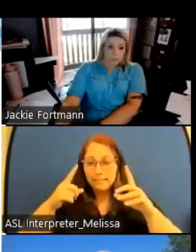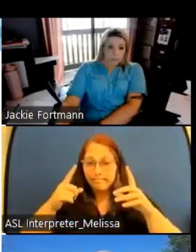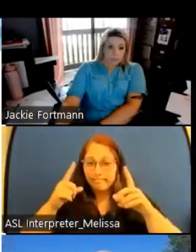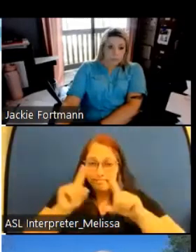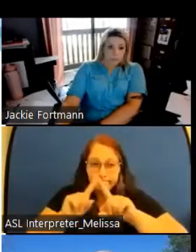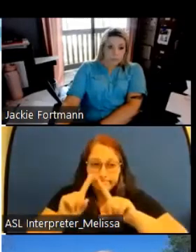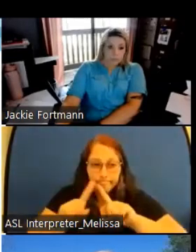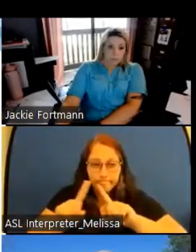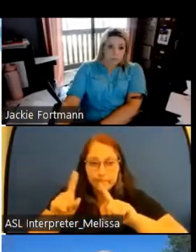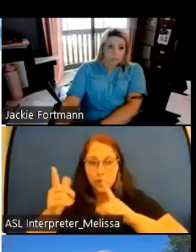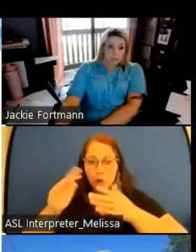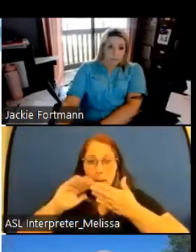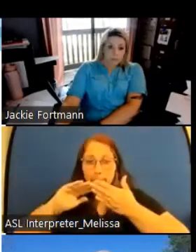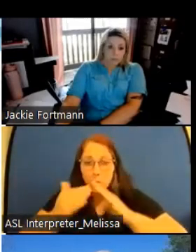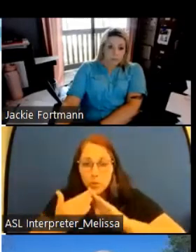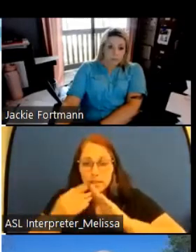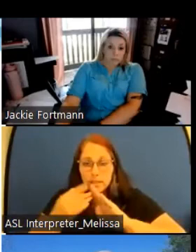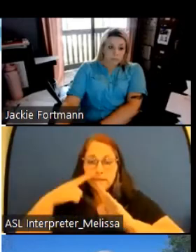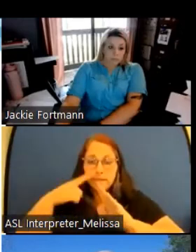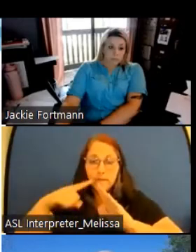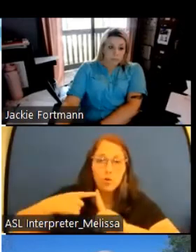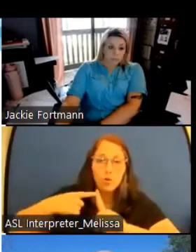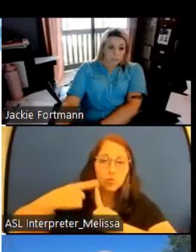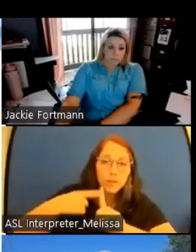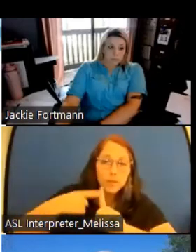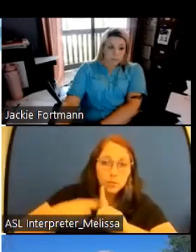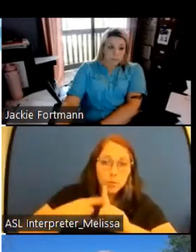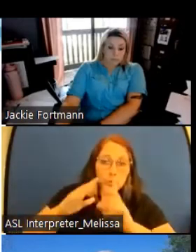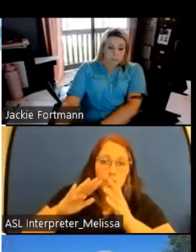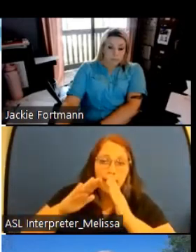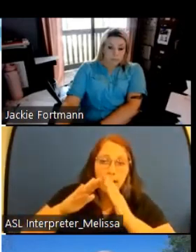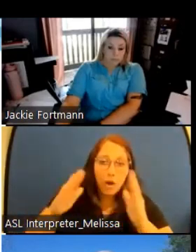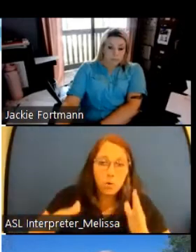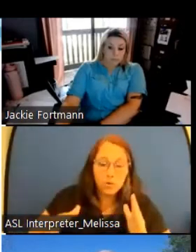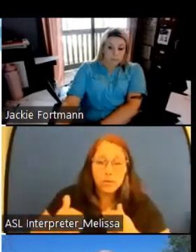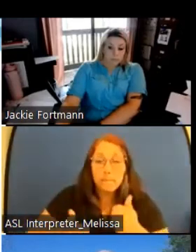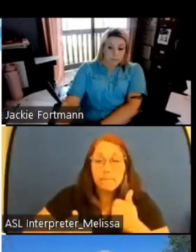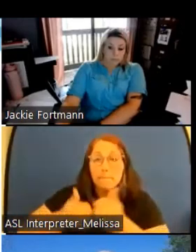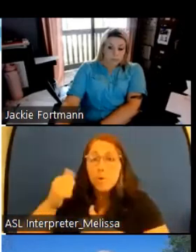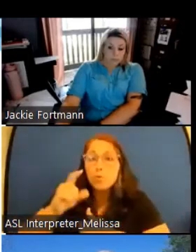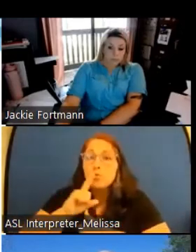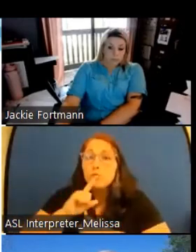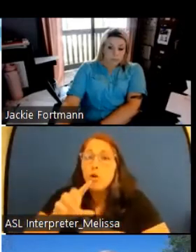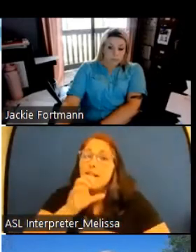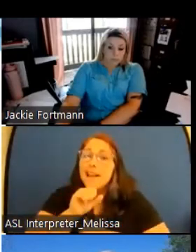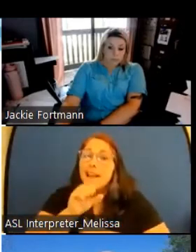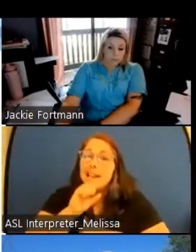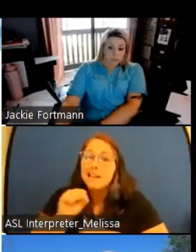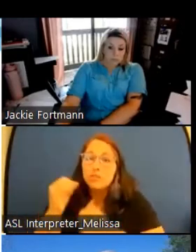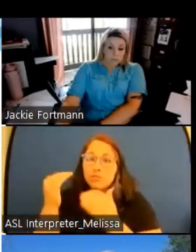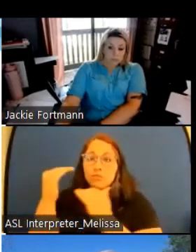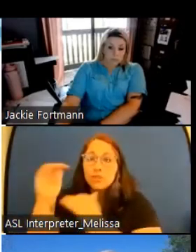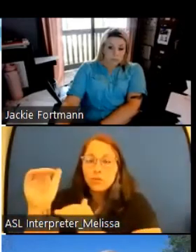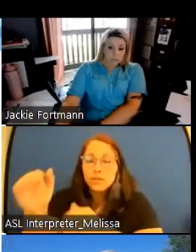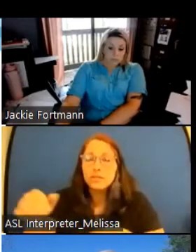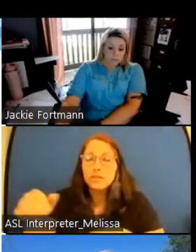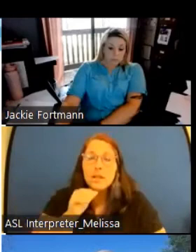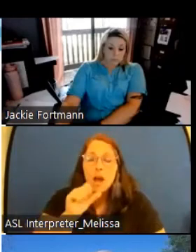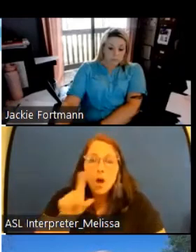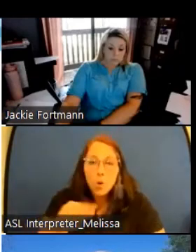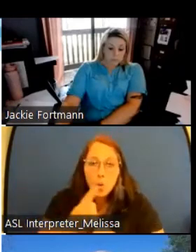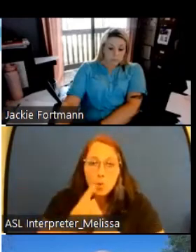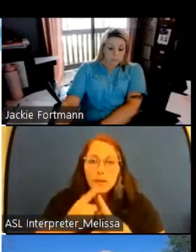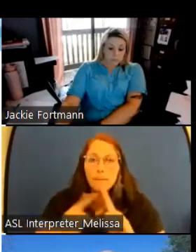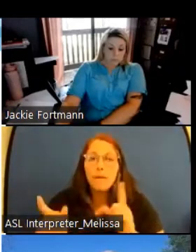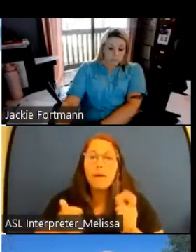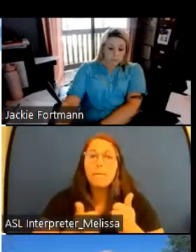communities, rental housing communities that are mostly age restricted, not exclusively, but for the most part, they are age restricted. They're